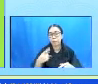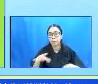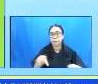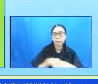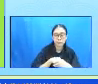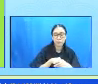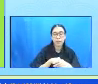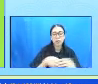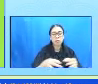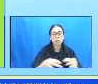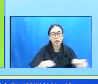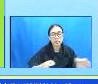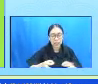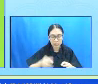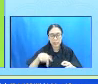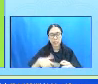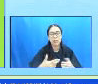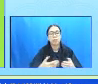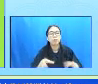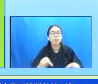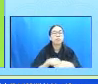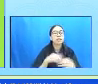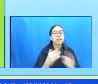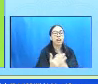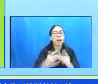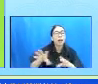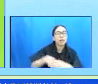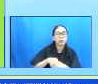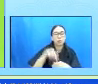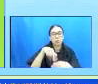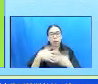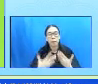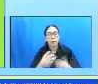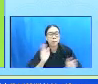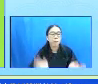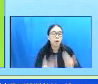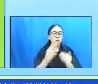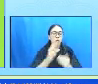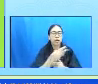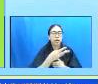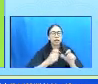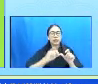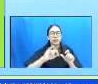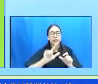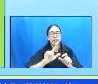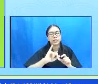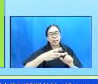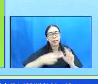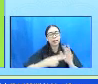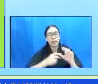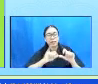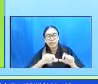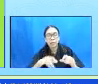resilience, finding innovations, working together closely, experimenting things. Yeah, and at the same time using